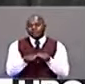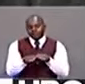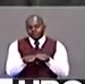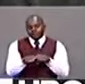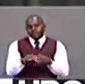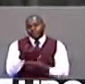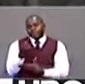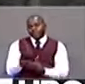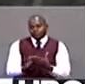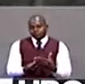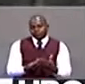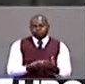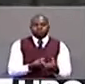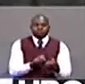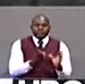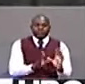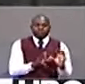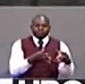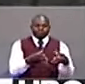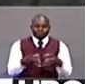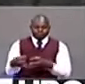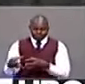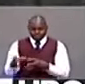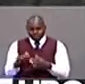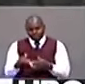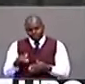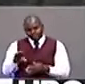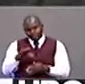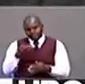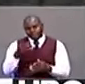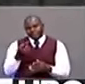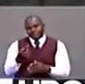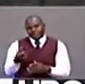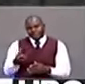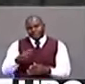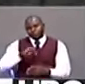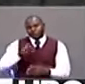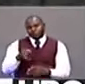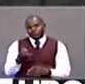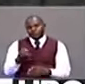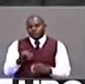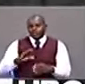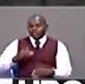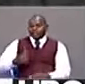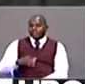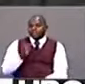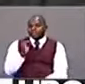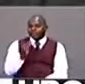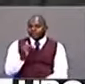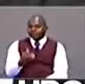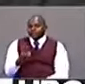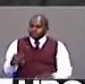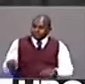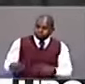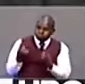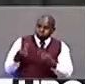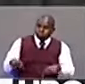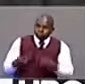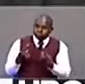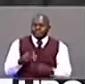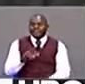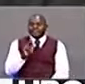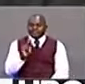the majority and minority shareholders was arrived at on the 16th of January. Madam Speaker, the conflict in